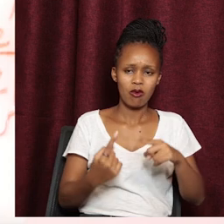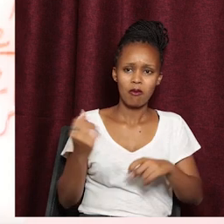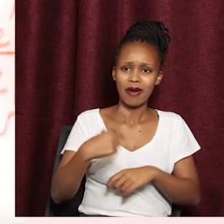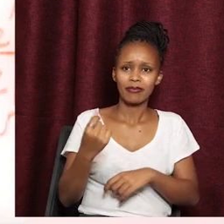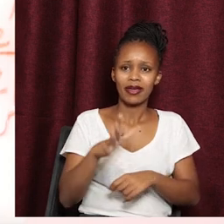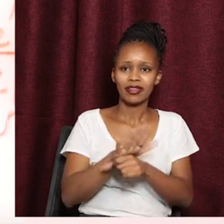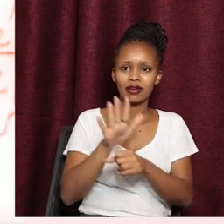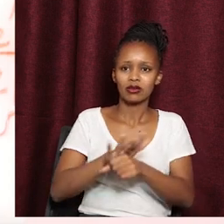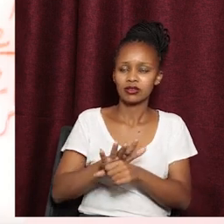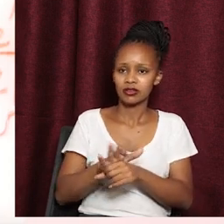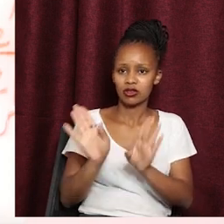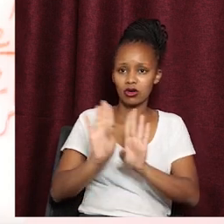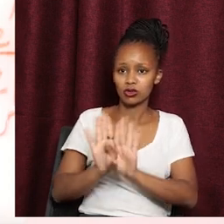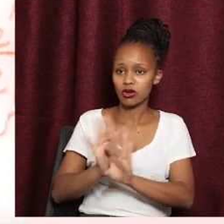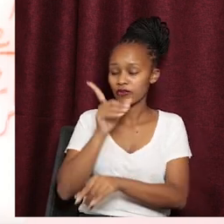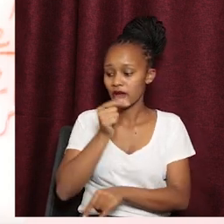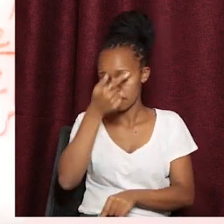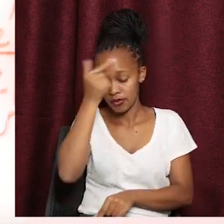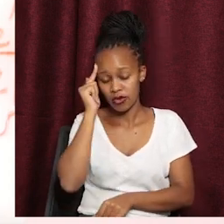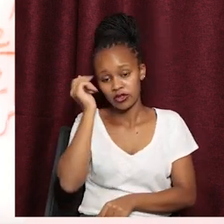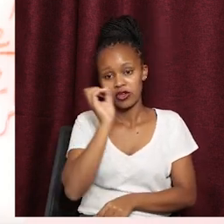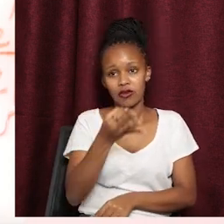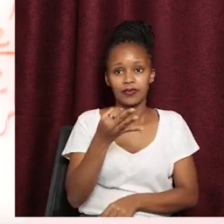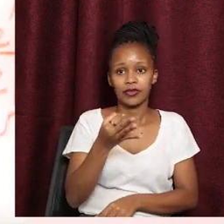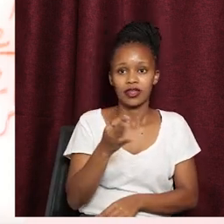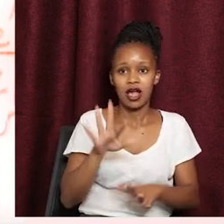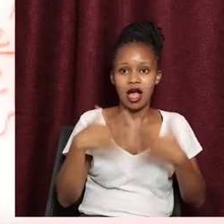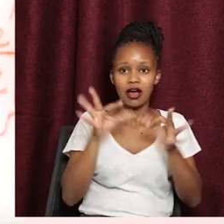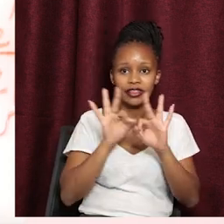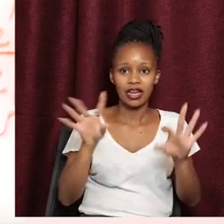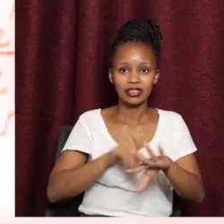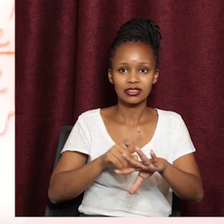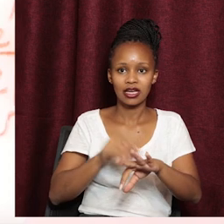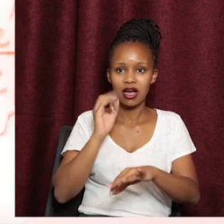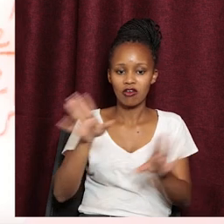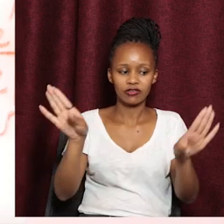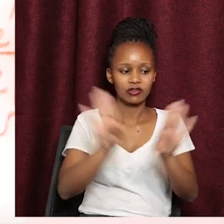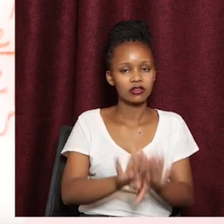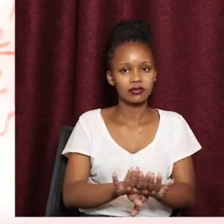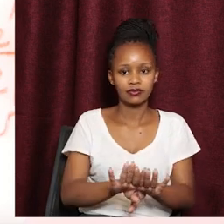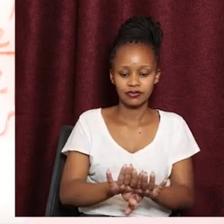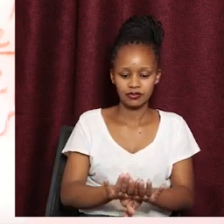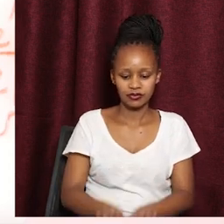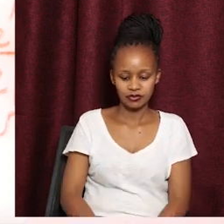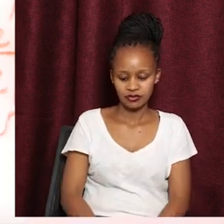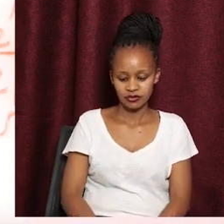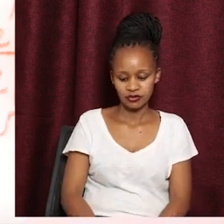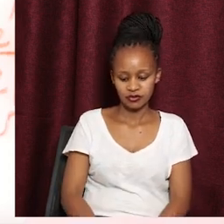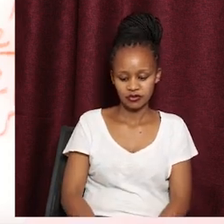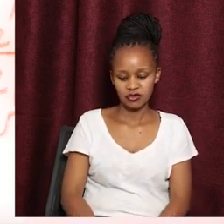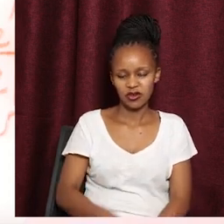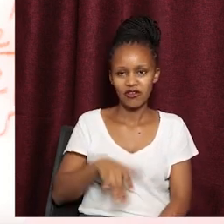And therefore, because of the length of time of lockdown, frustrations and